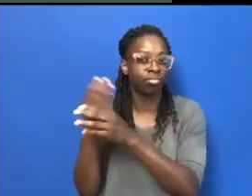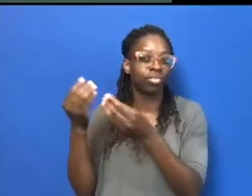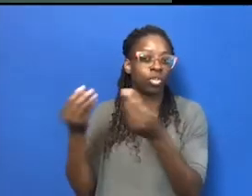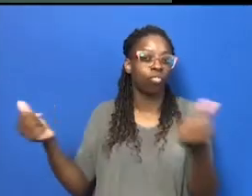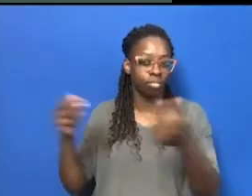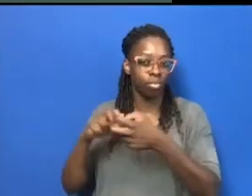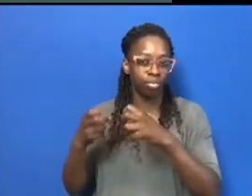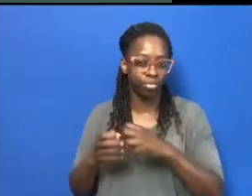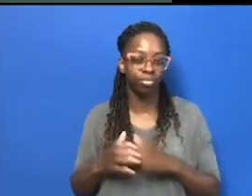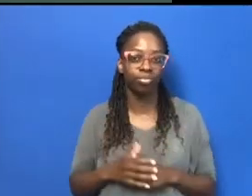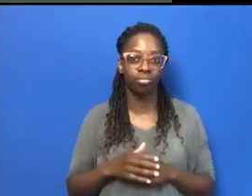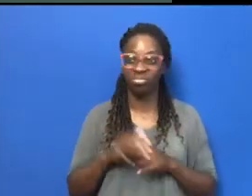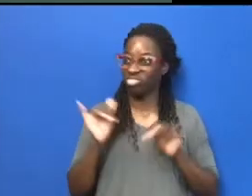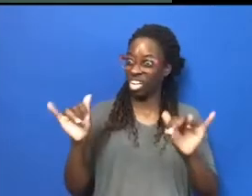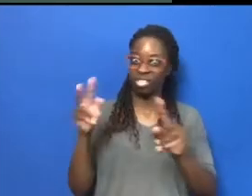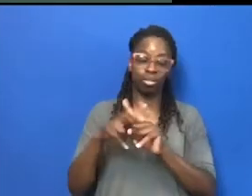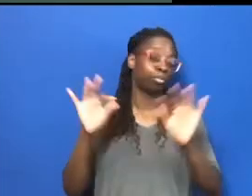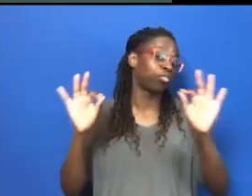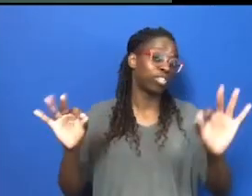behaviors.